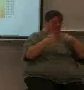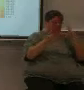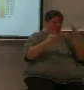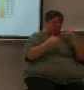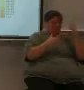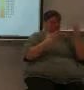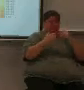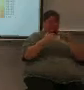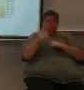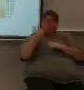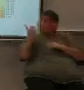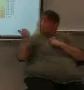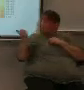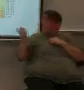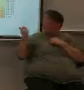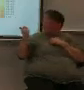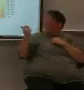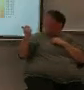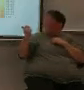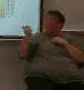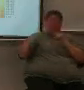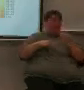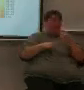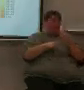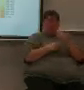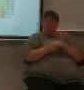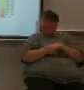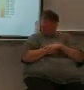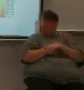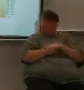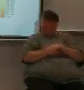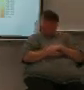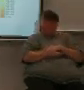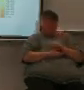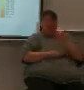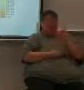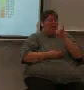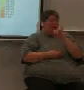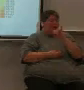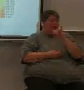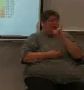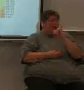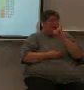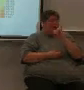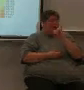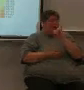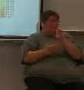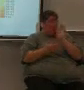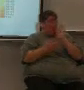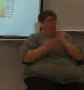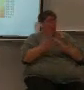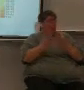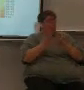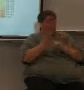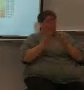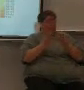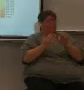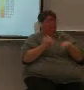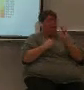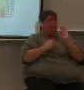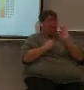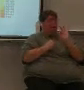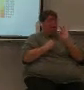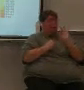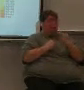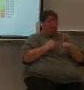fuels. Because of both industry concentrations and high amounts of traffic in this part of the world,